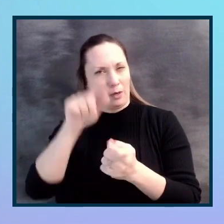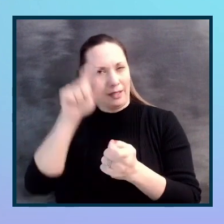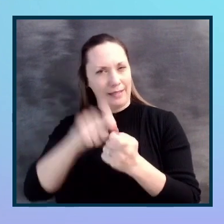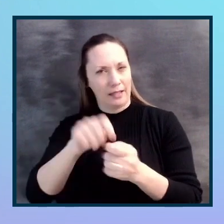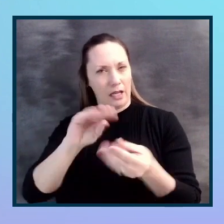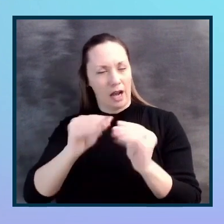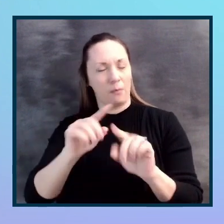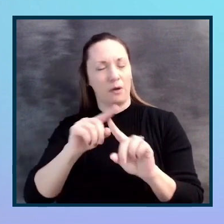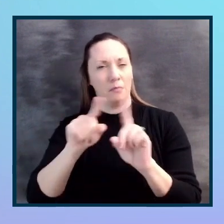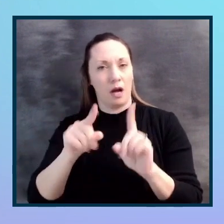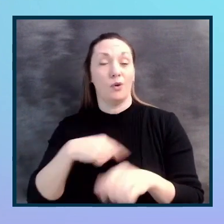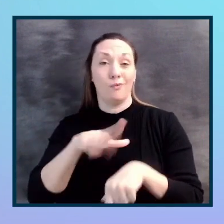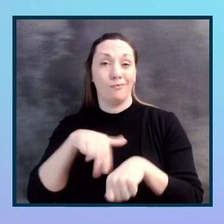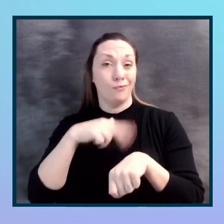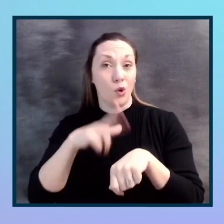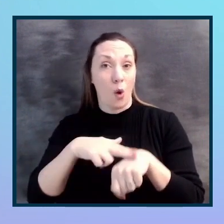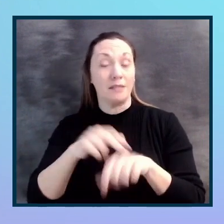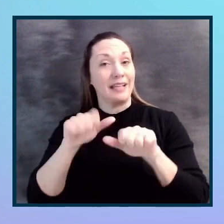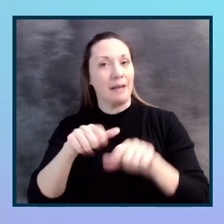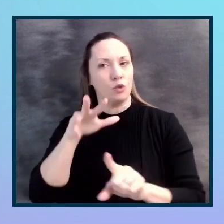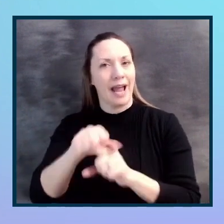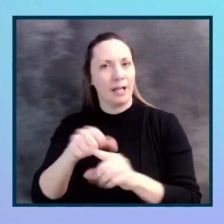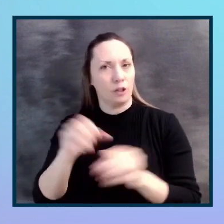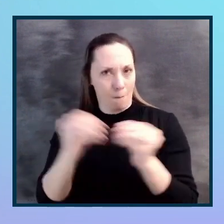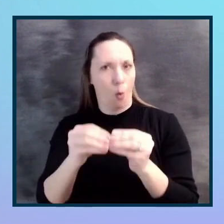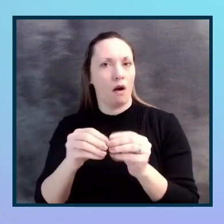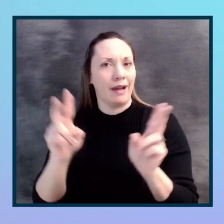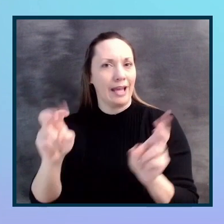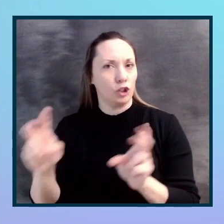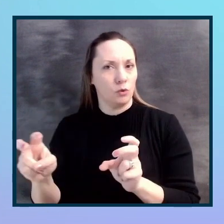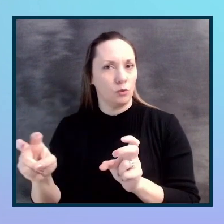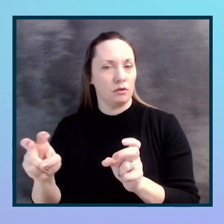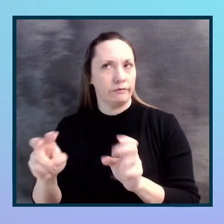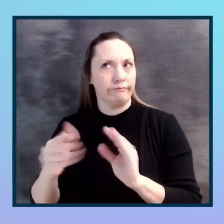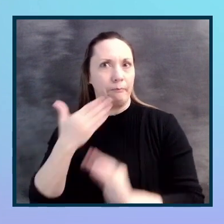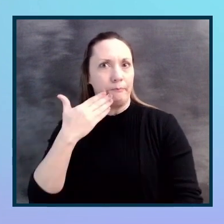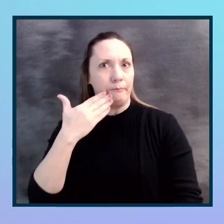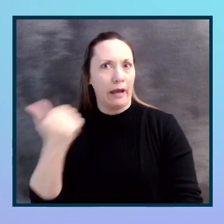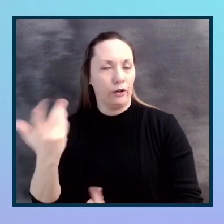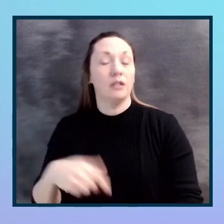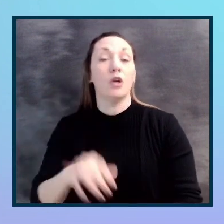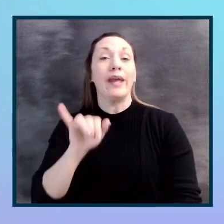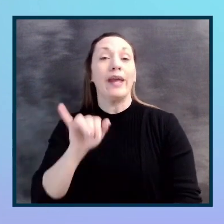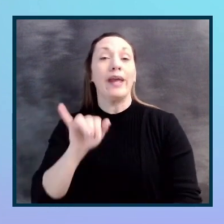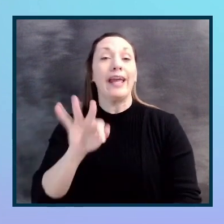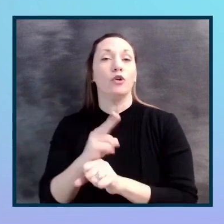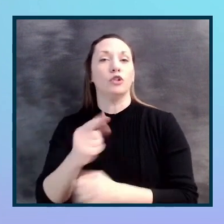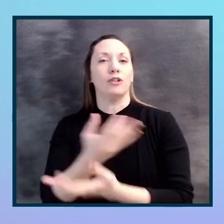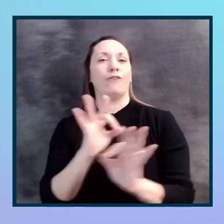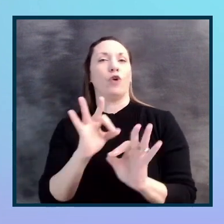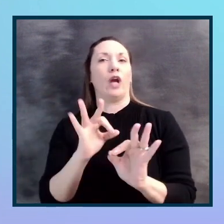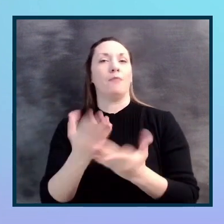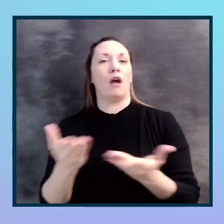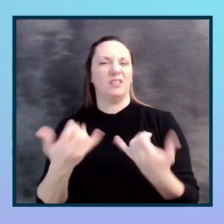So, of course, being able to catch more issues, the better. So if you use just our free products, you'll still